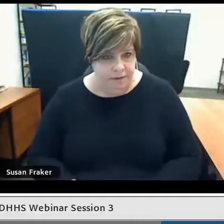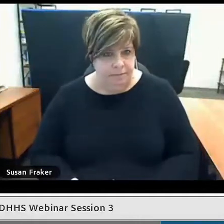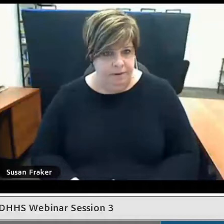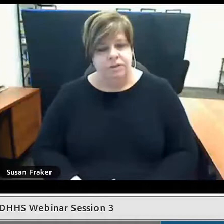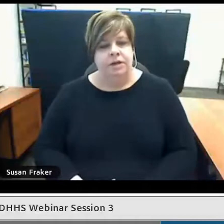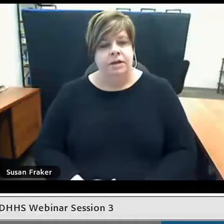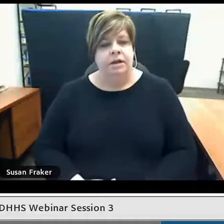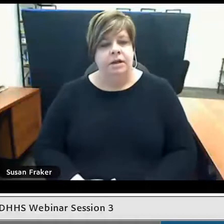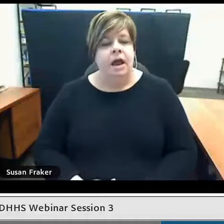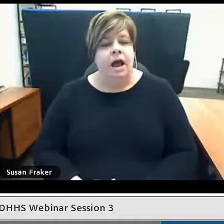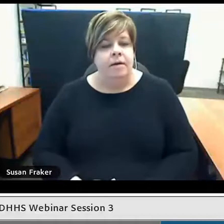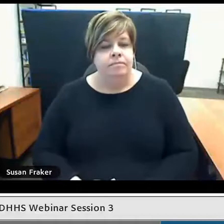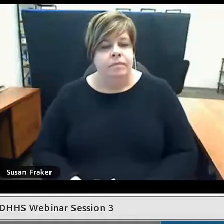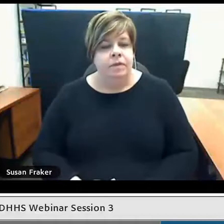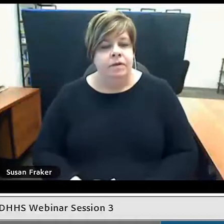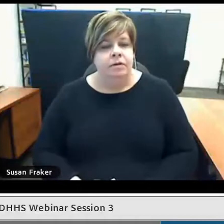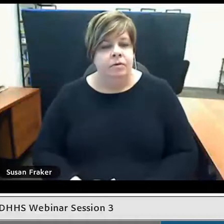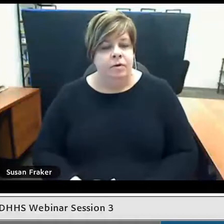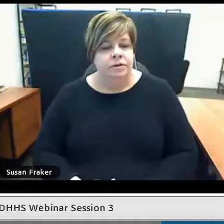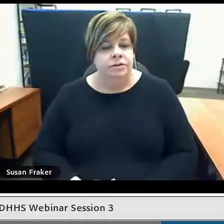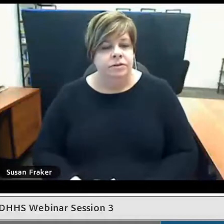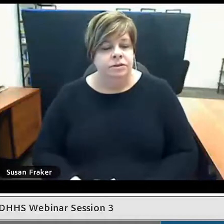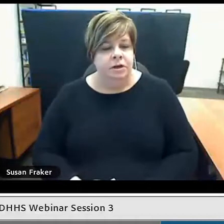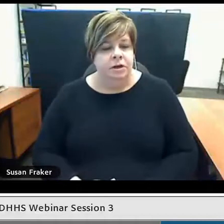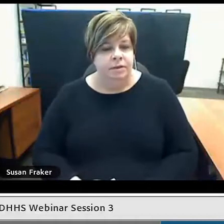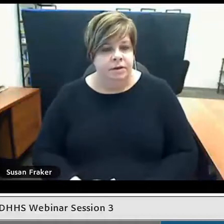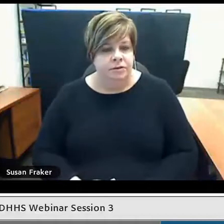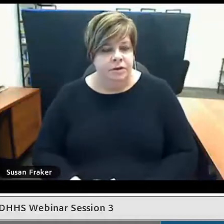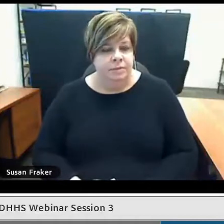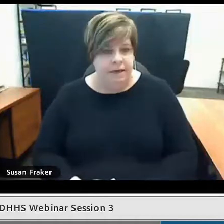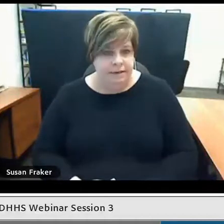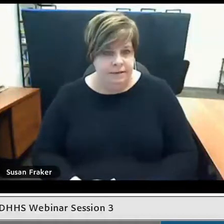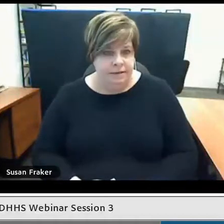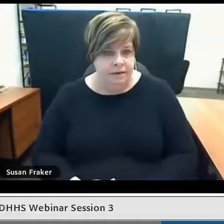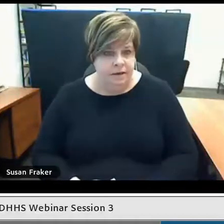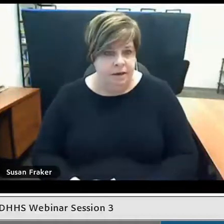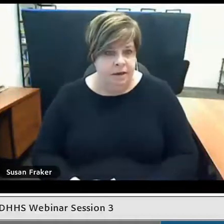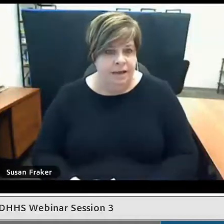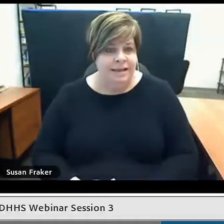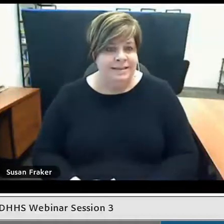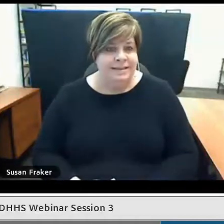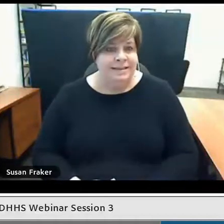the participant or patient in order to determine their treatment needs.